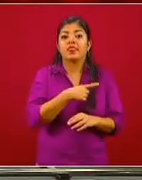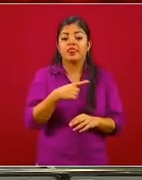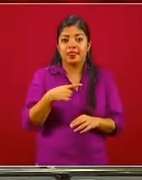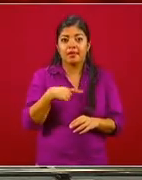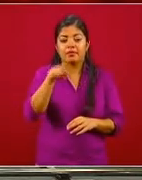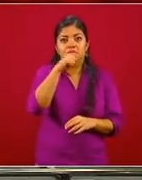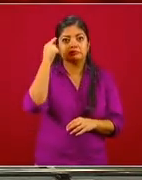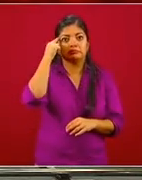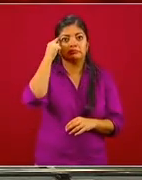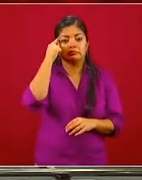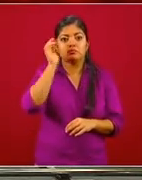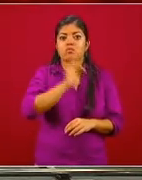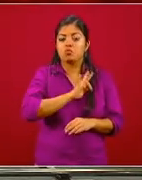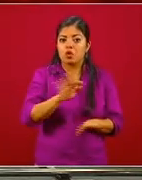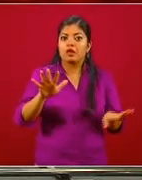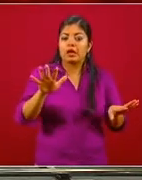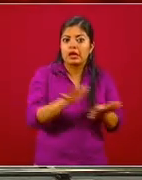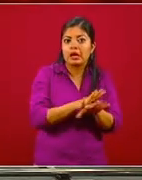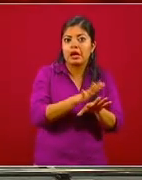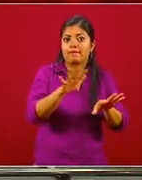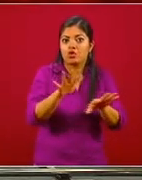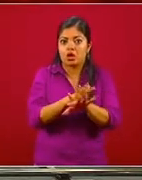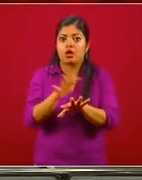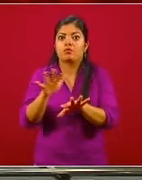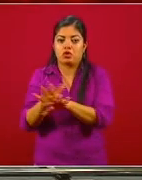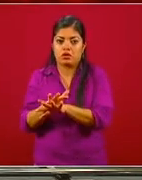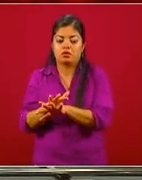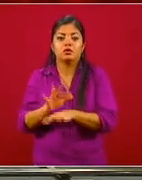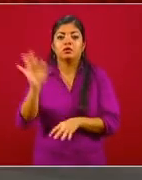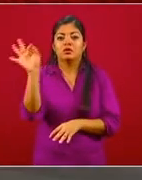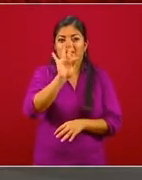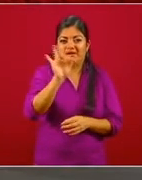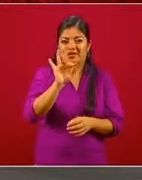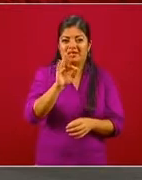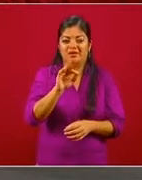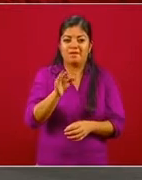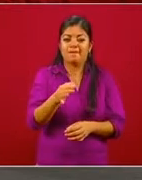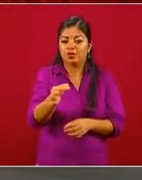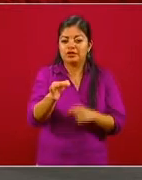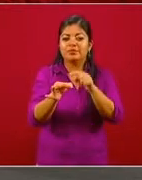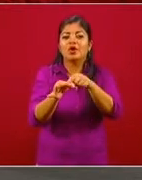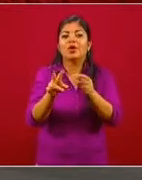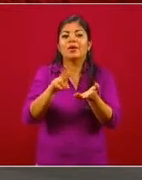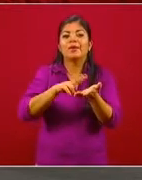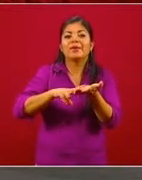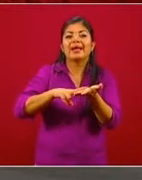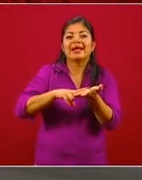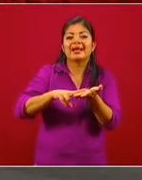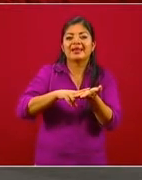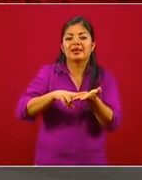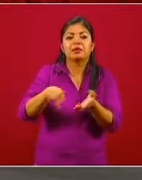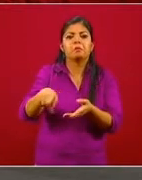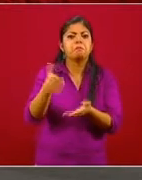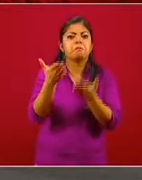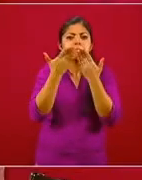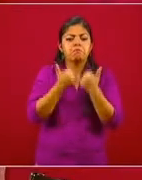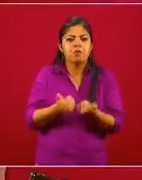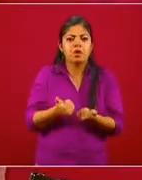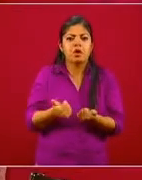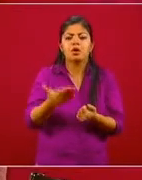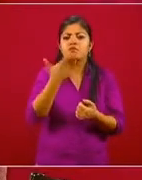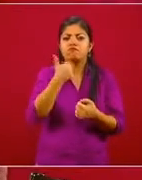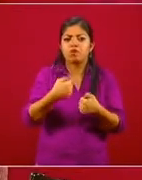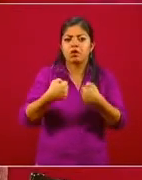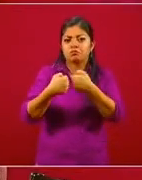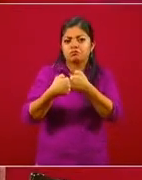But this is a situation that could change at any time. And at any given moment, a municipality that appeared